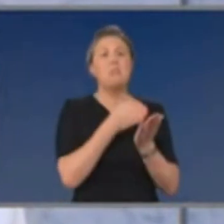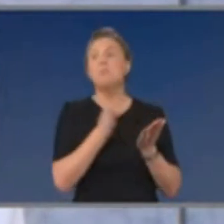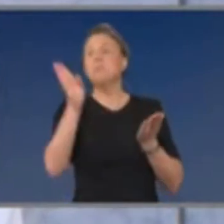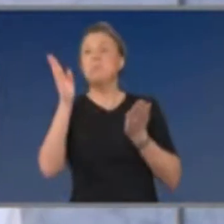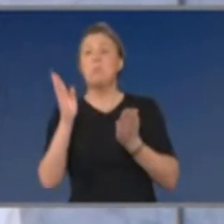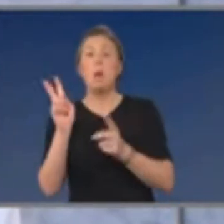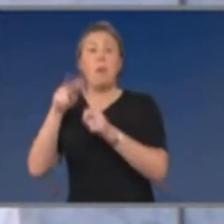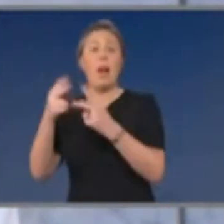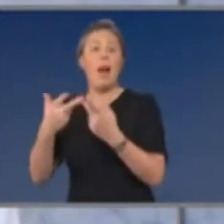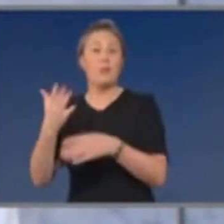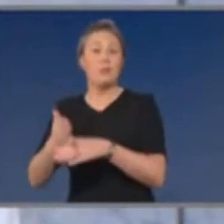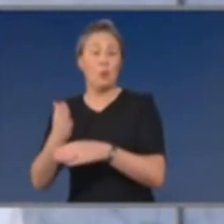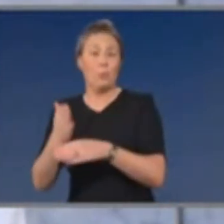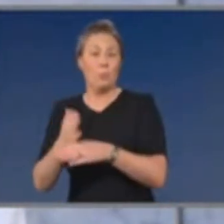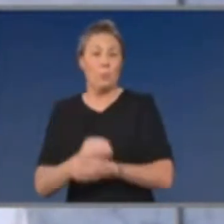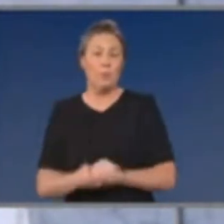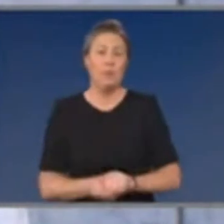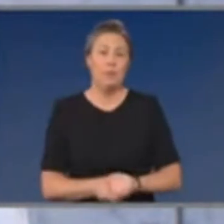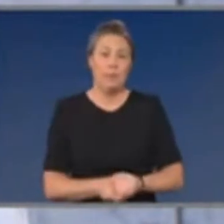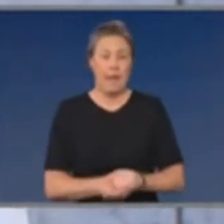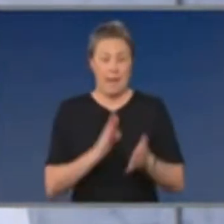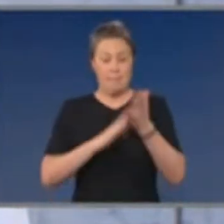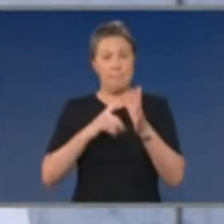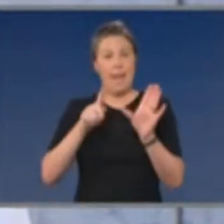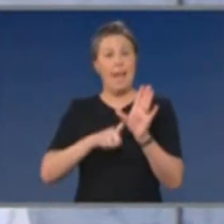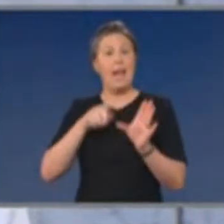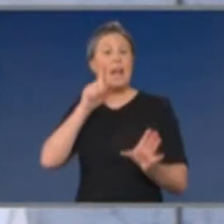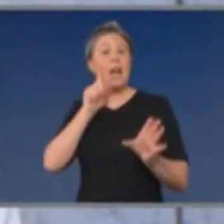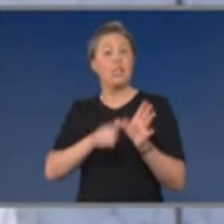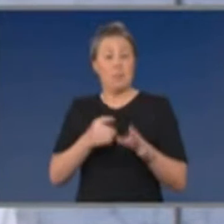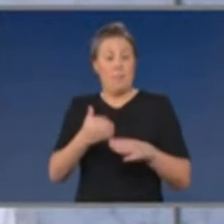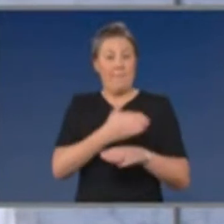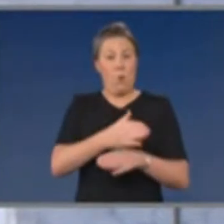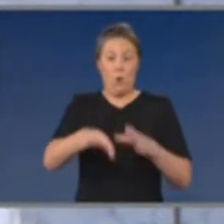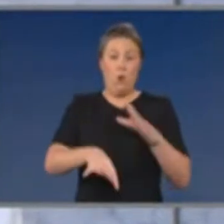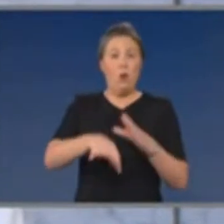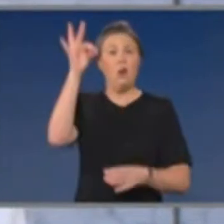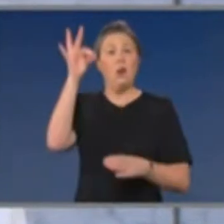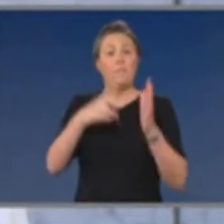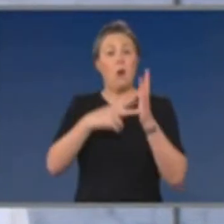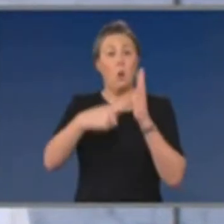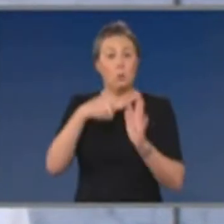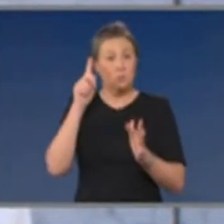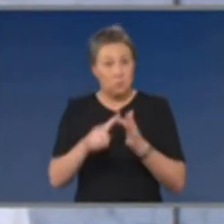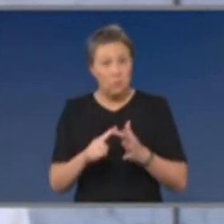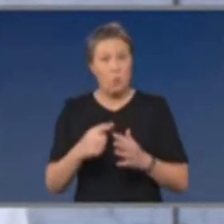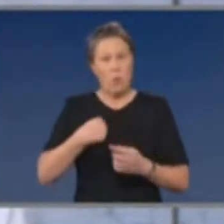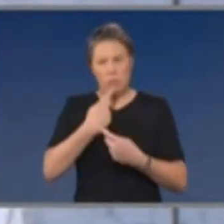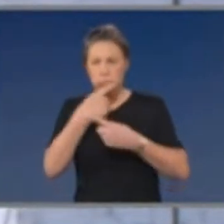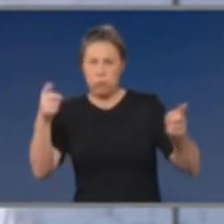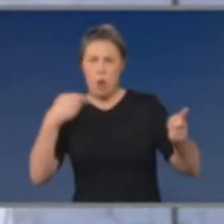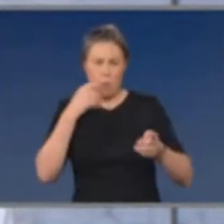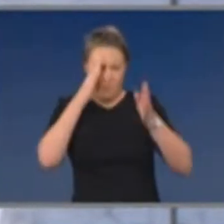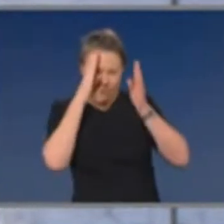to the election a comprehensive agenda for skills reform in Australia. That was endorsed by the Australian people. Since